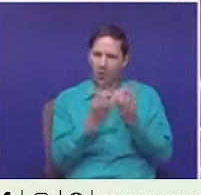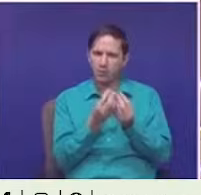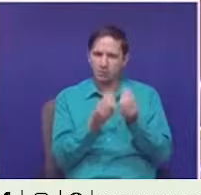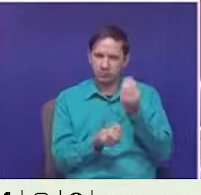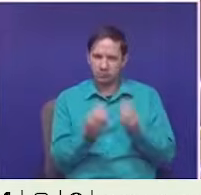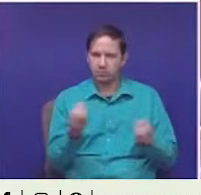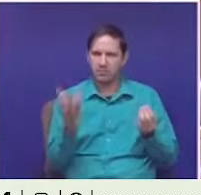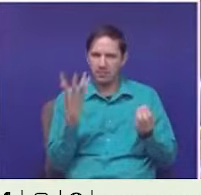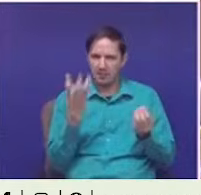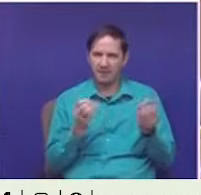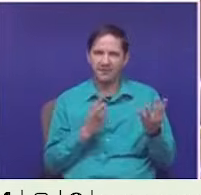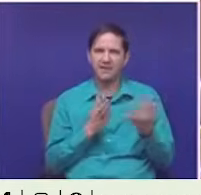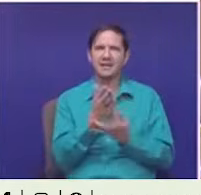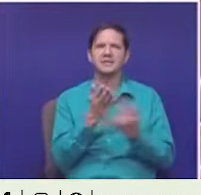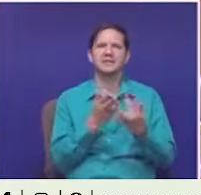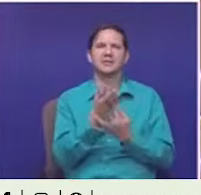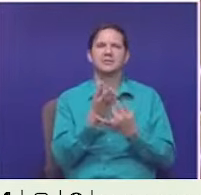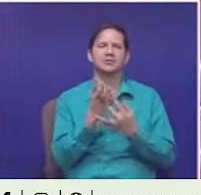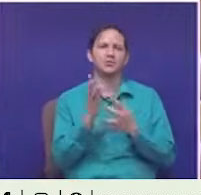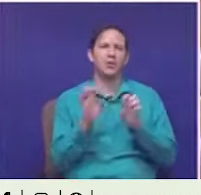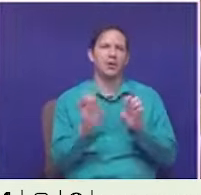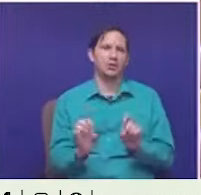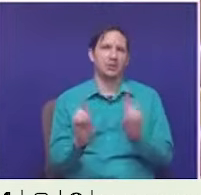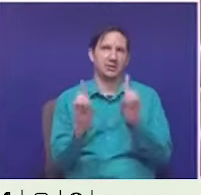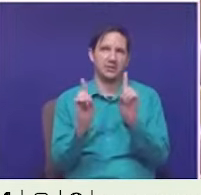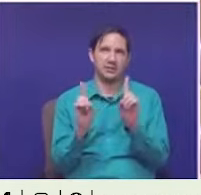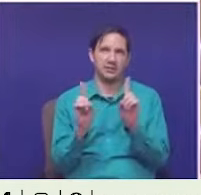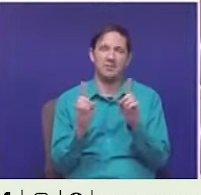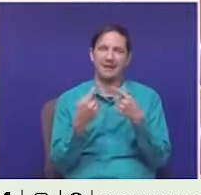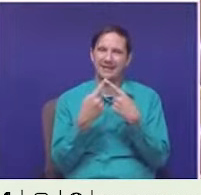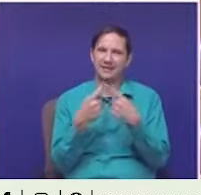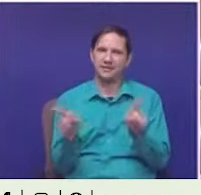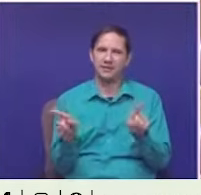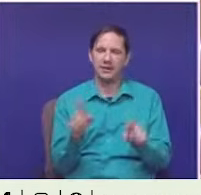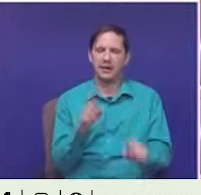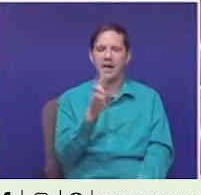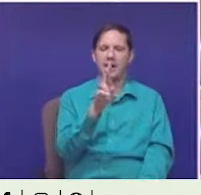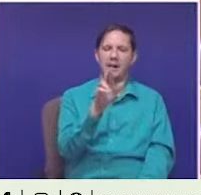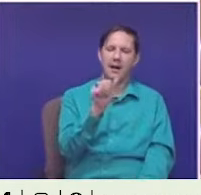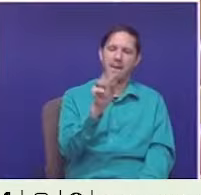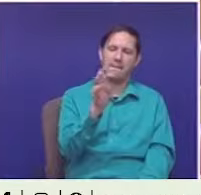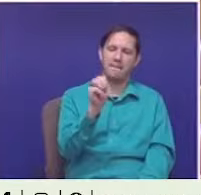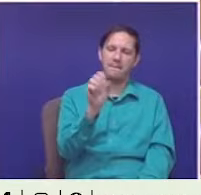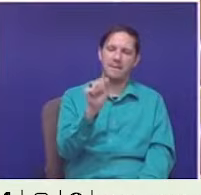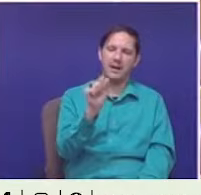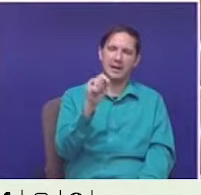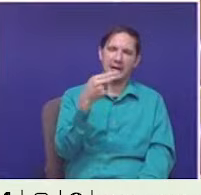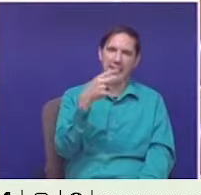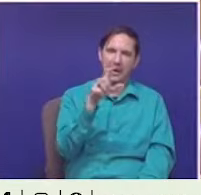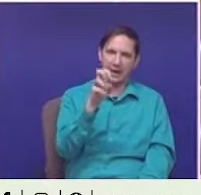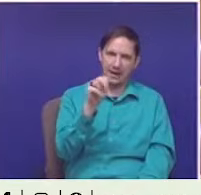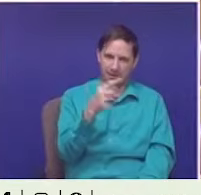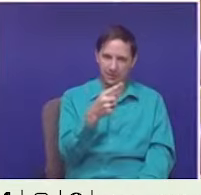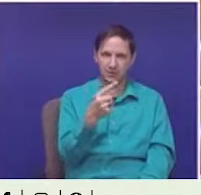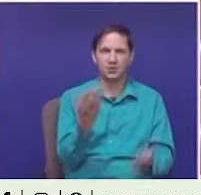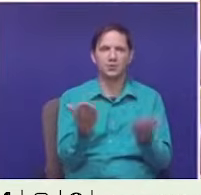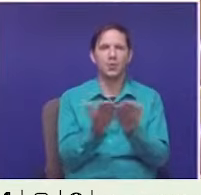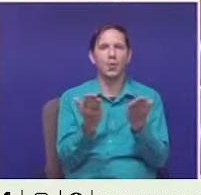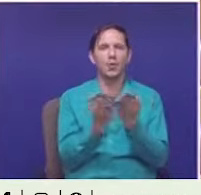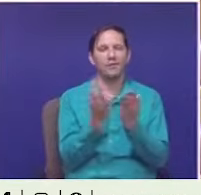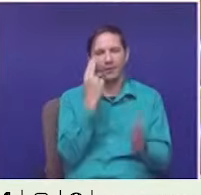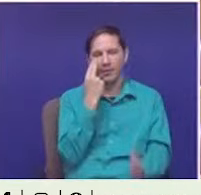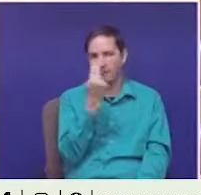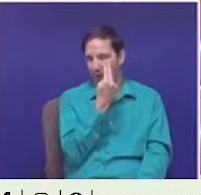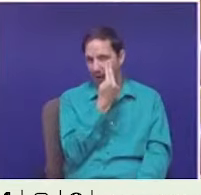education, which is a different story when it comes to Ratlamelang School for the Blind in Kimberley, where parents have